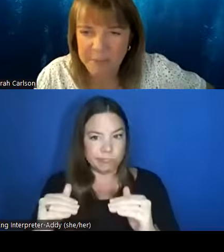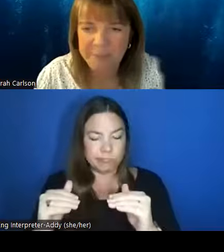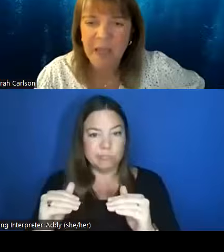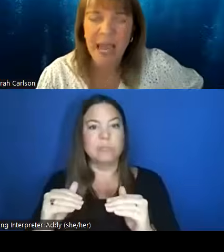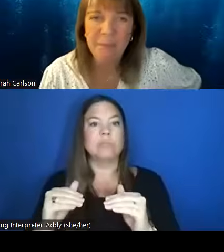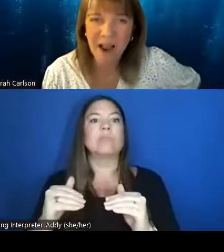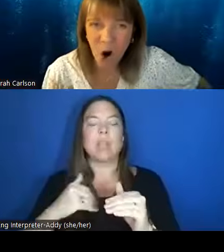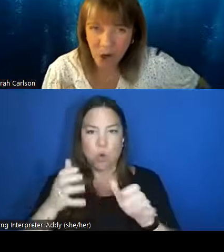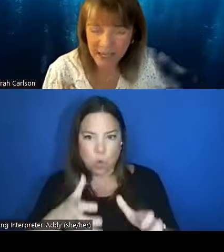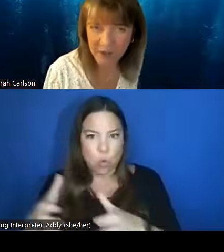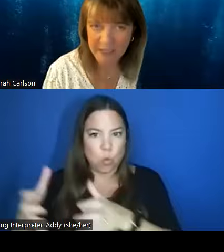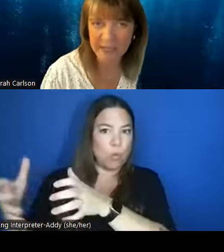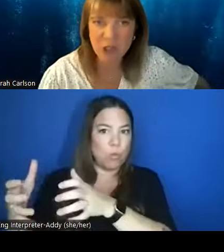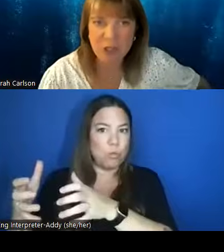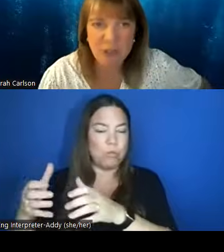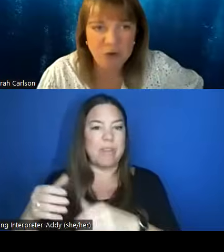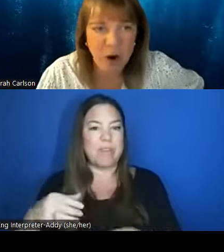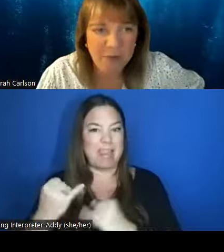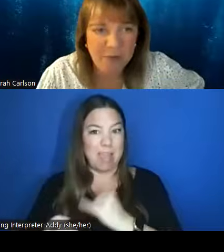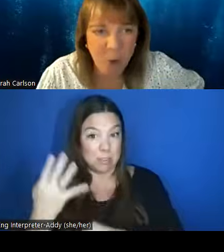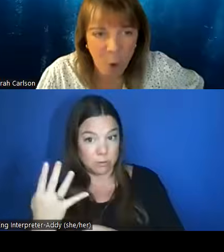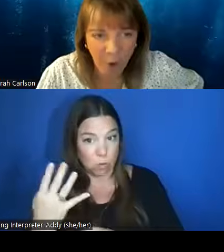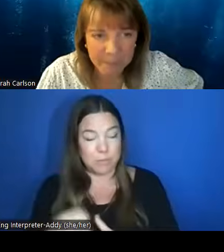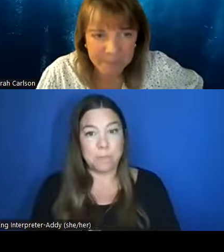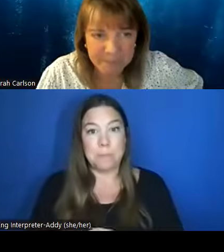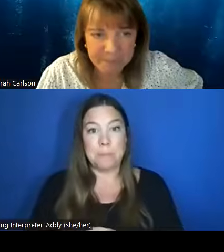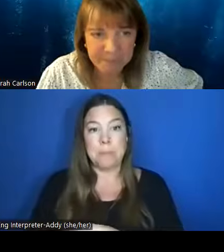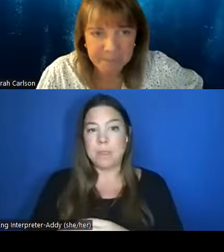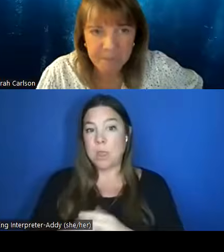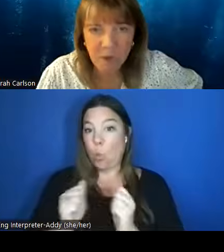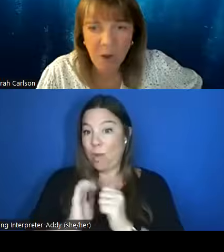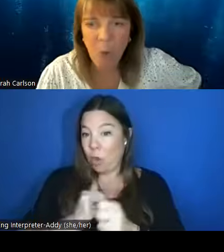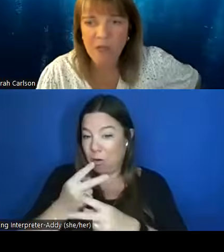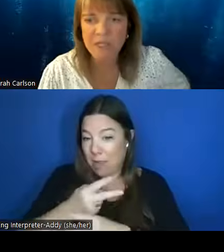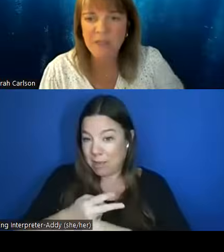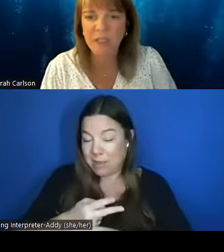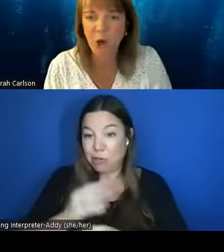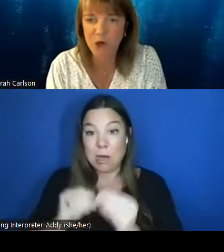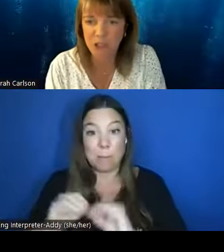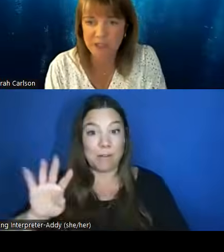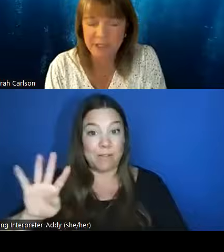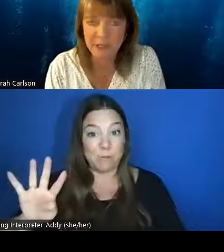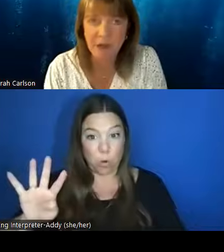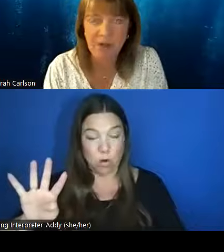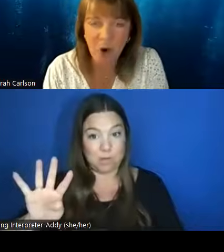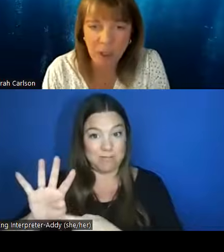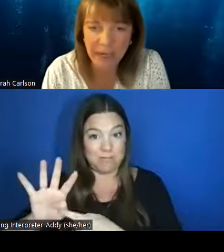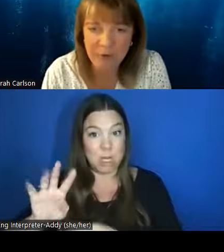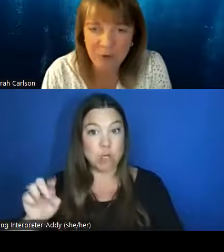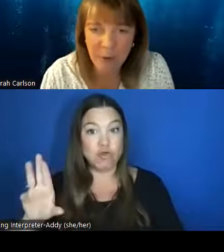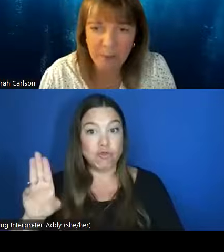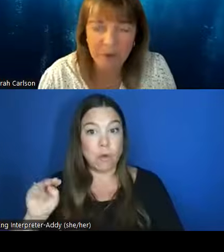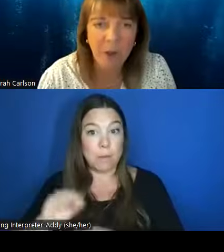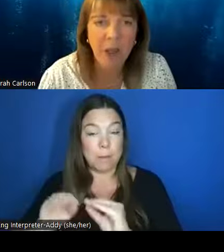site. And by our calculations, drum 4 was the largest of all